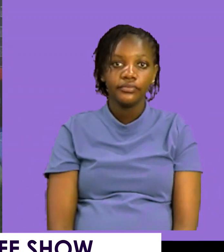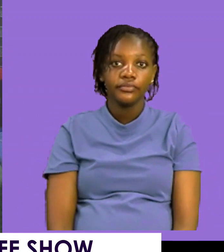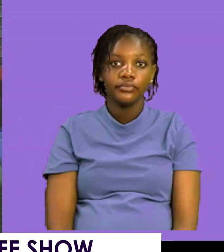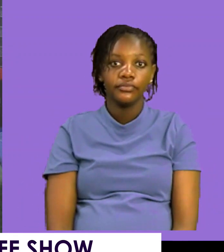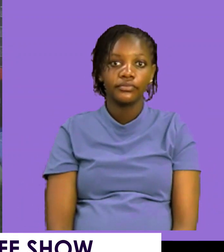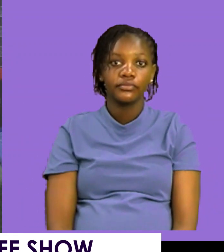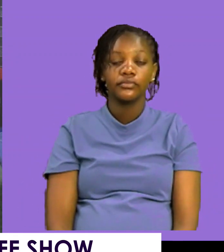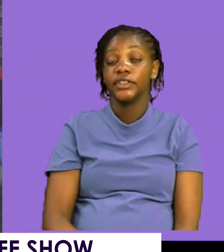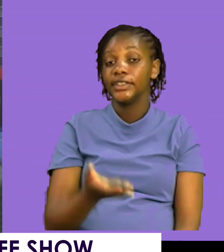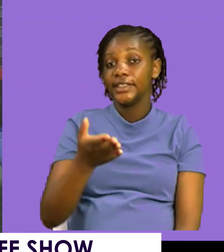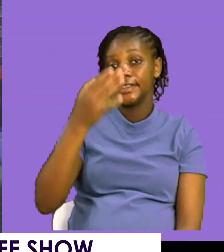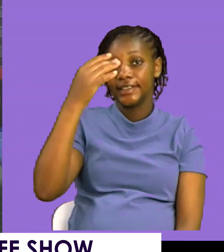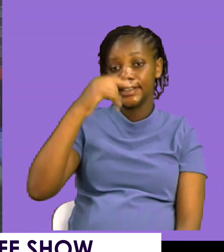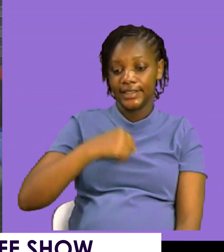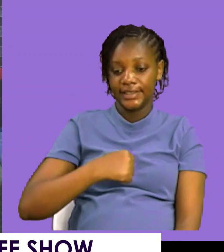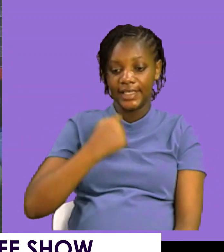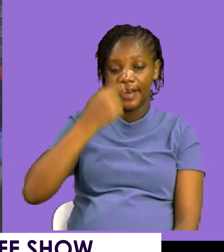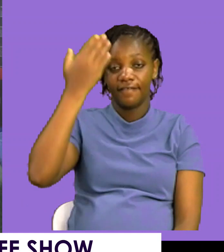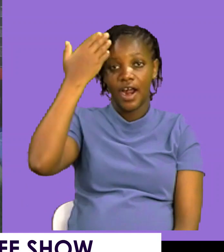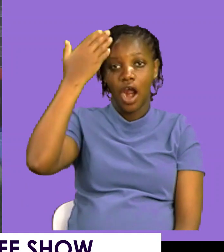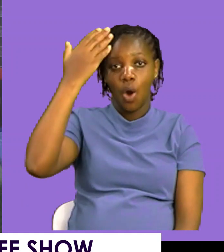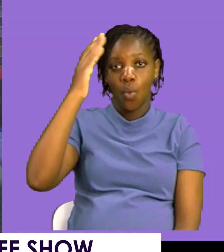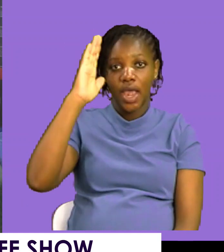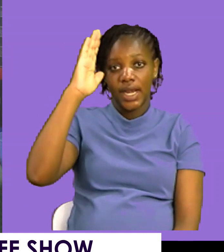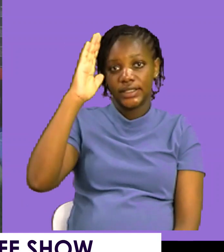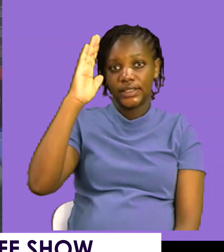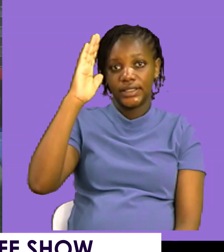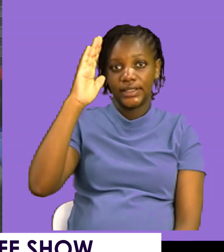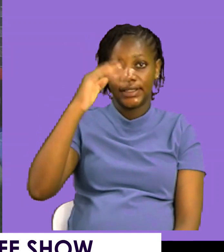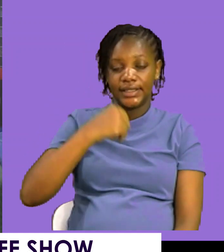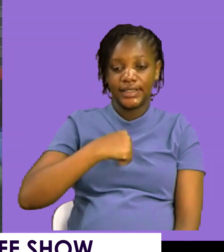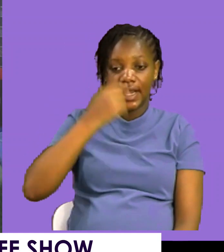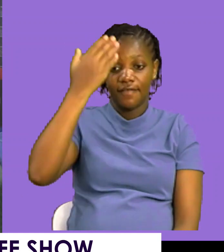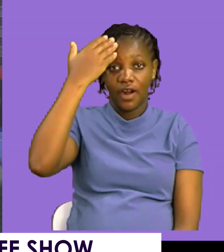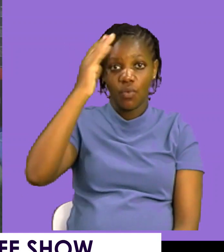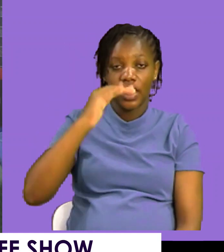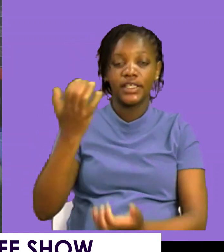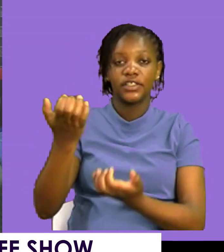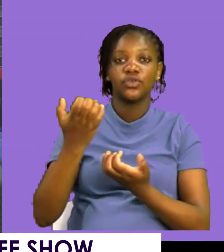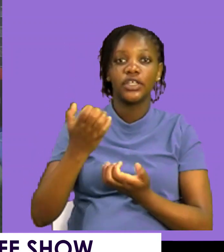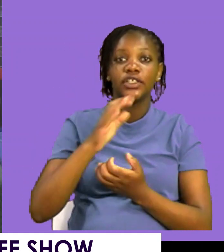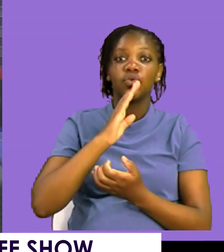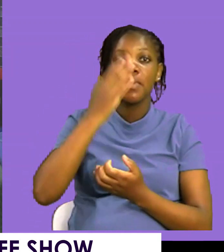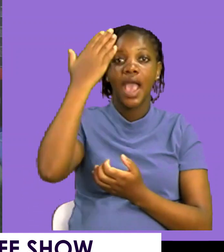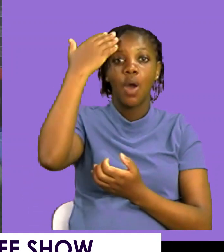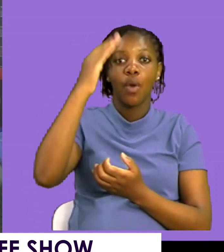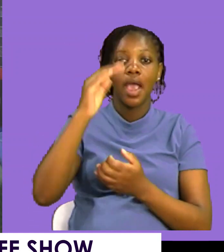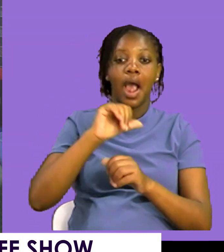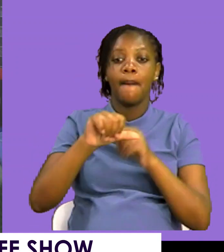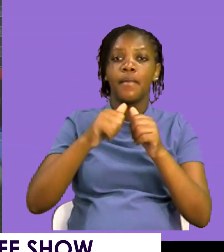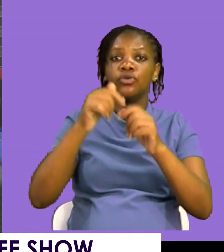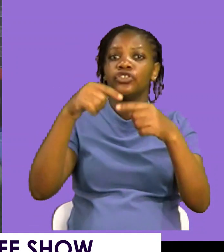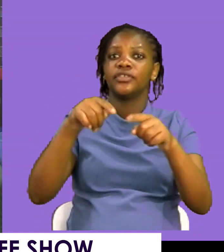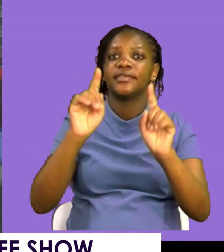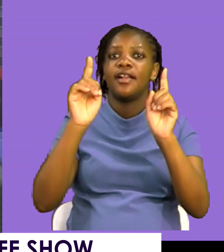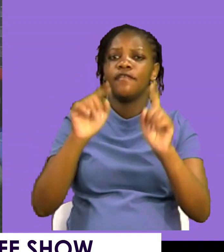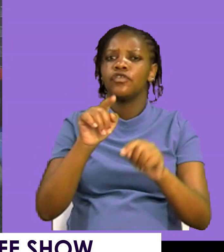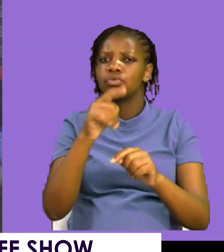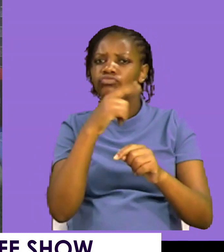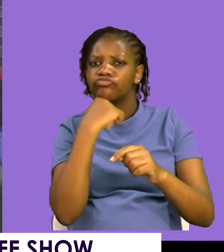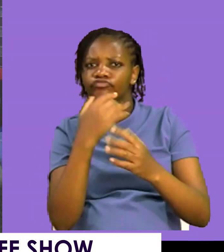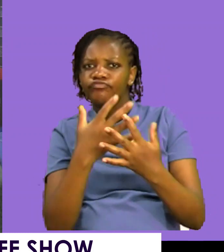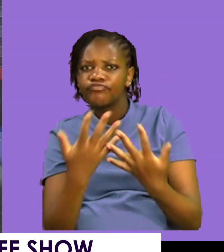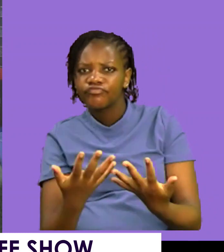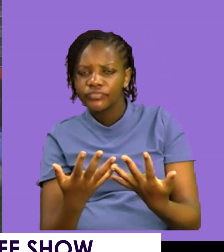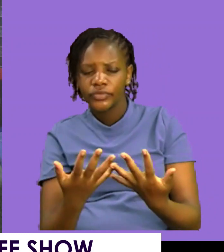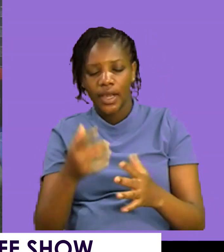This is self-awareness. You need to be aware of you, who you are. Many times